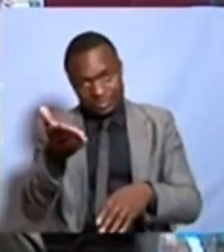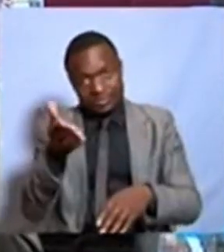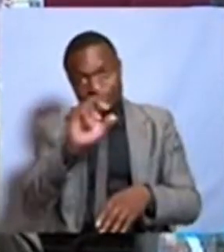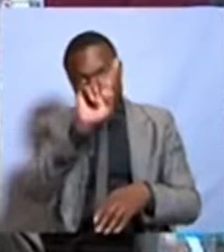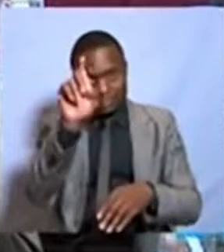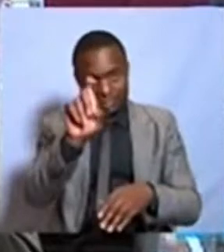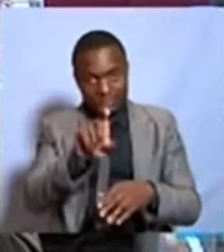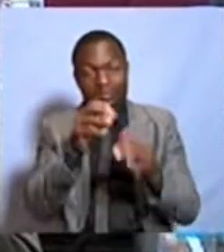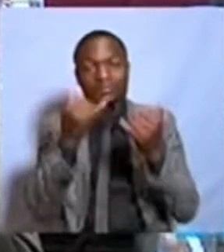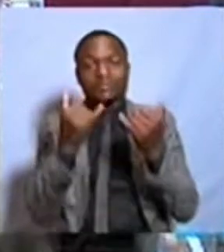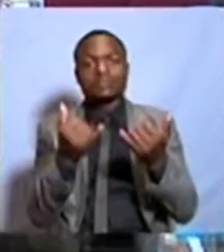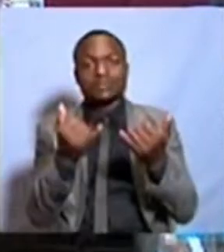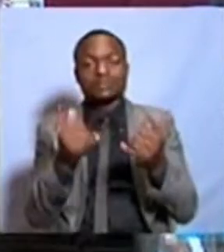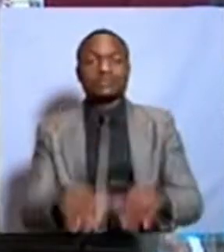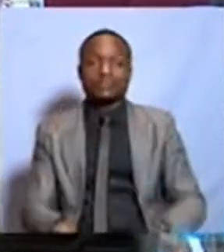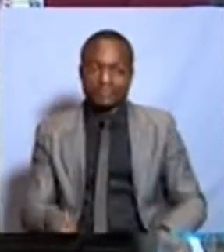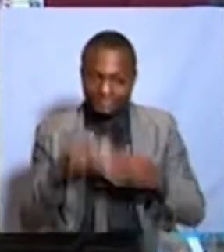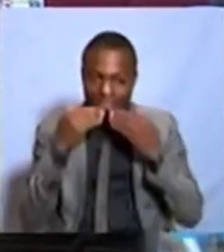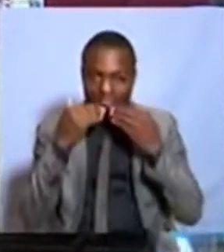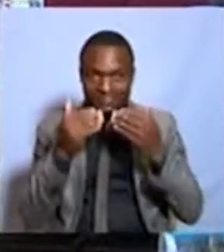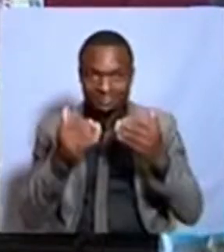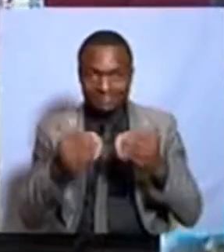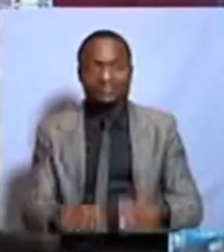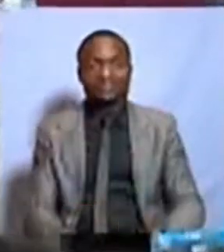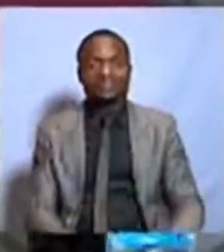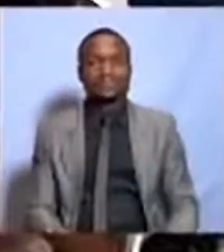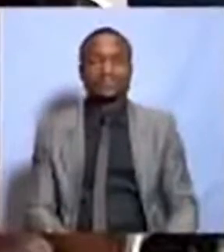now before we come back. Thank you.